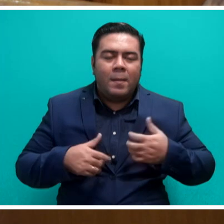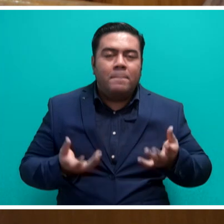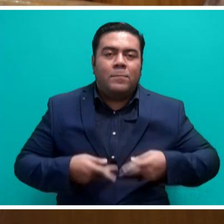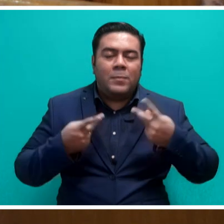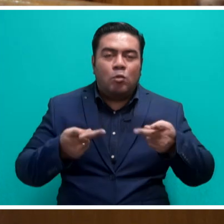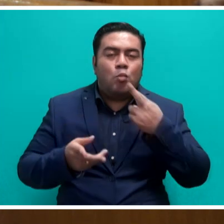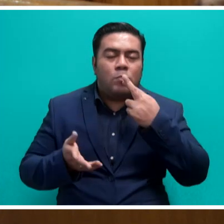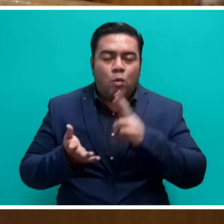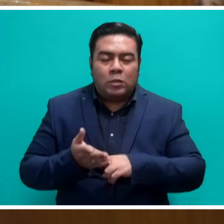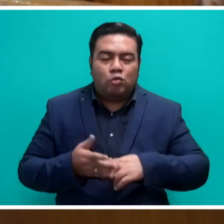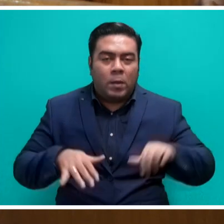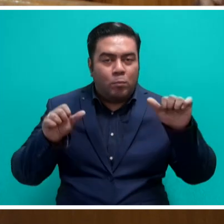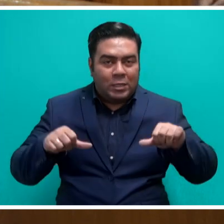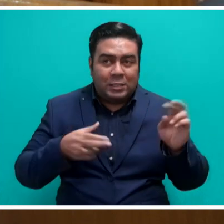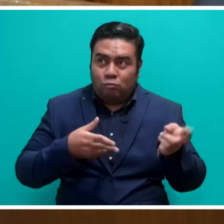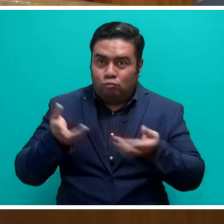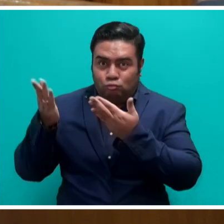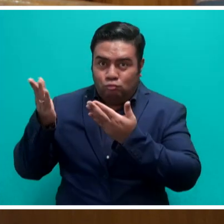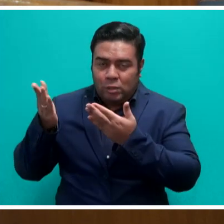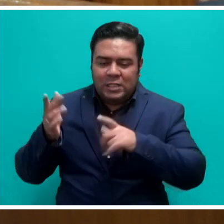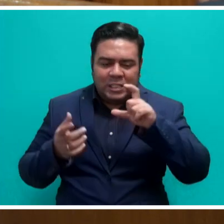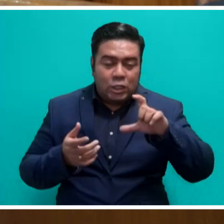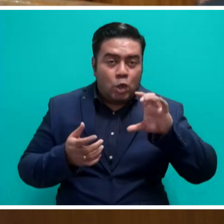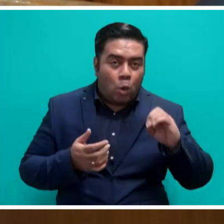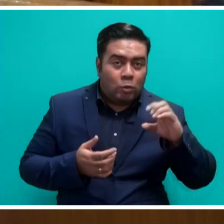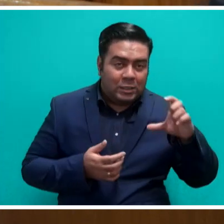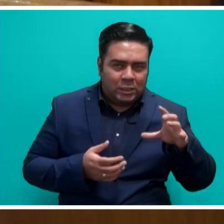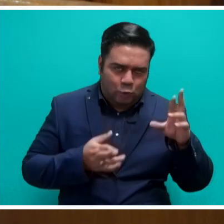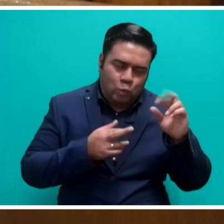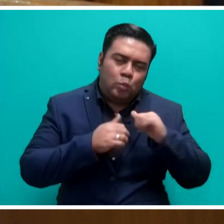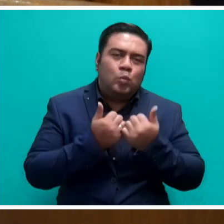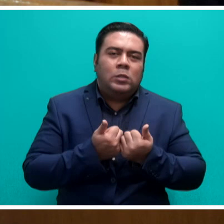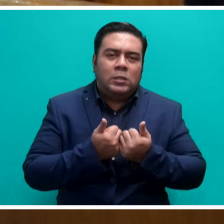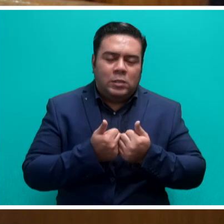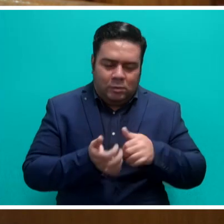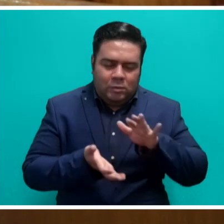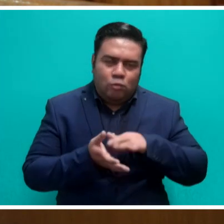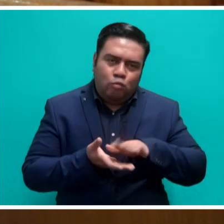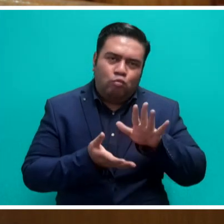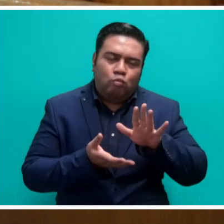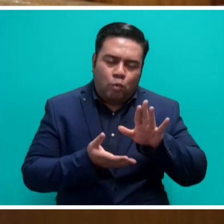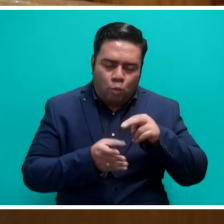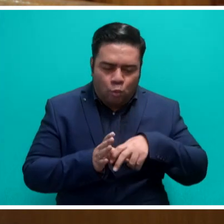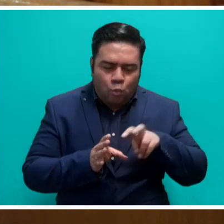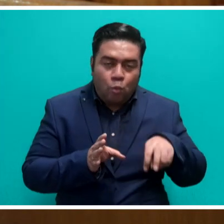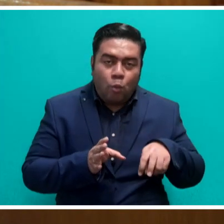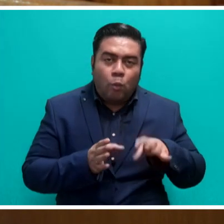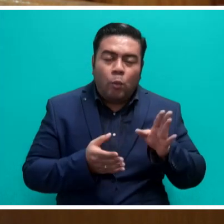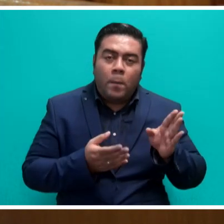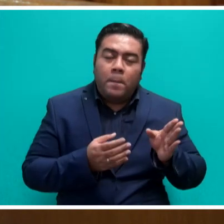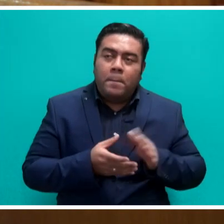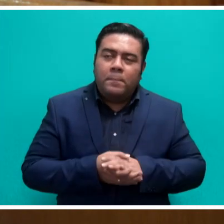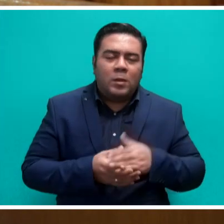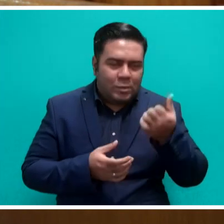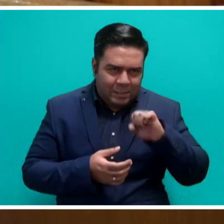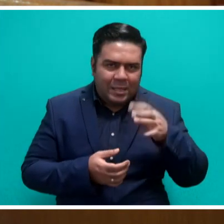to the President. The COC also agreed to recommend the suspension of Mr. Ngilio to the President, which is still